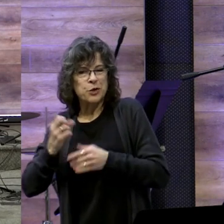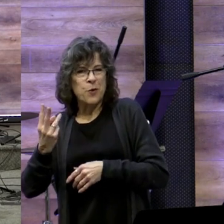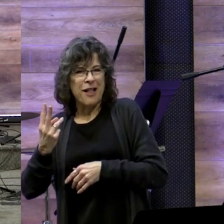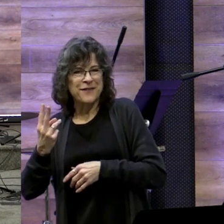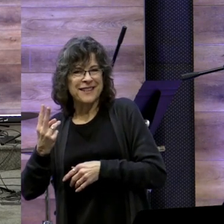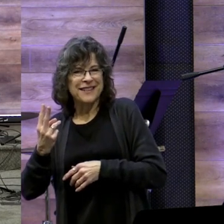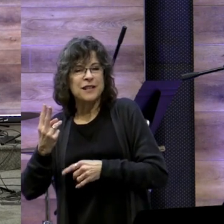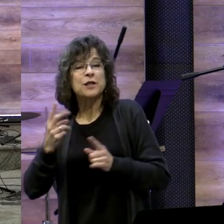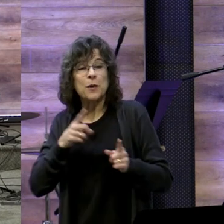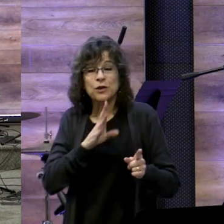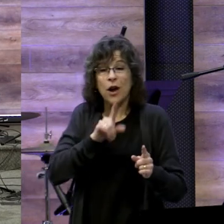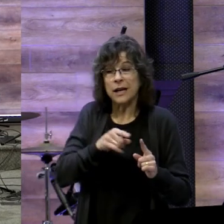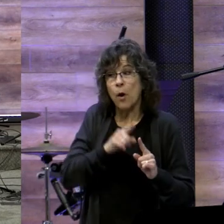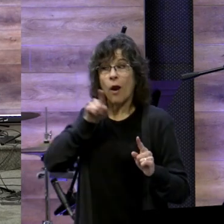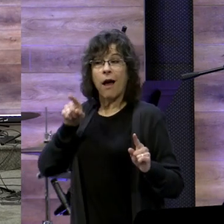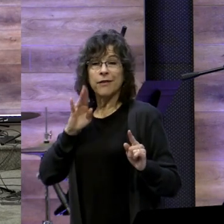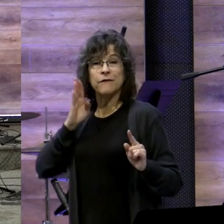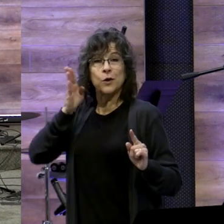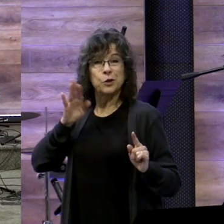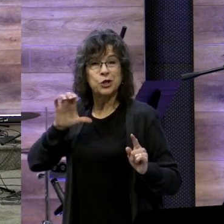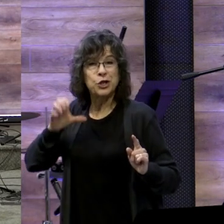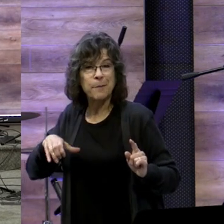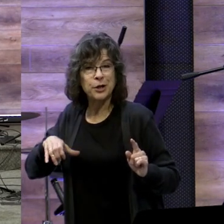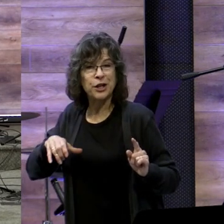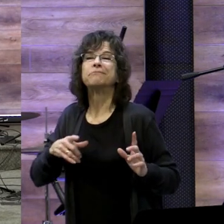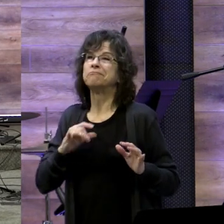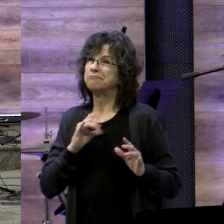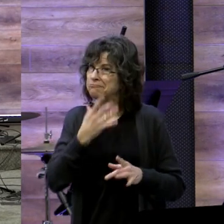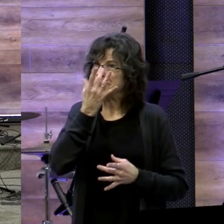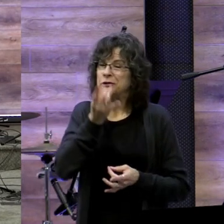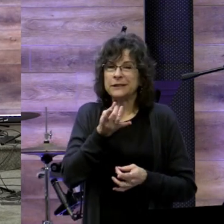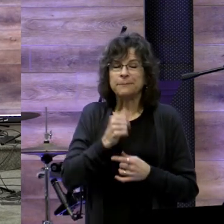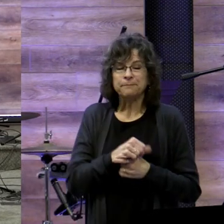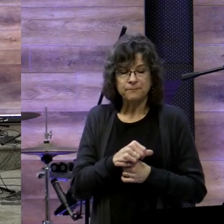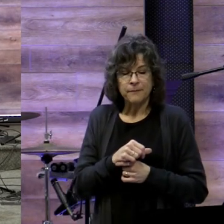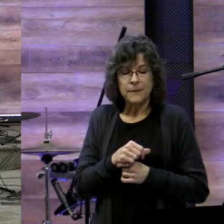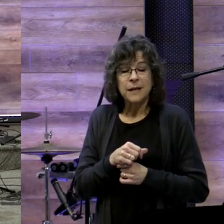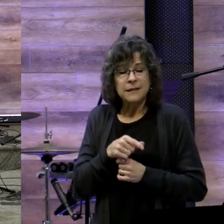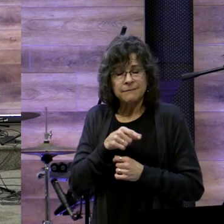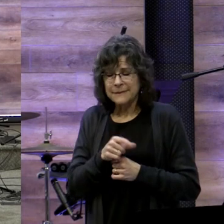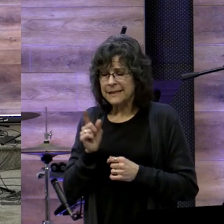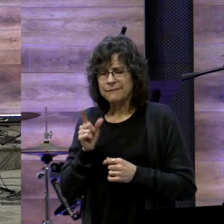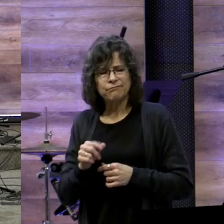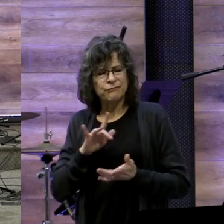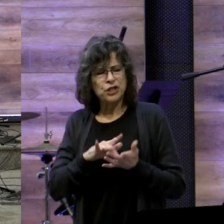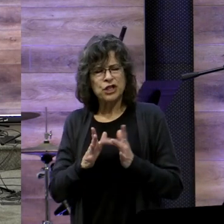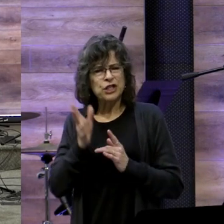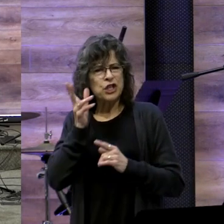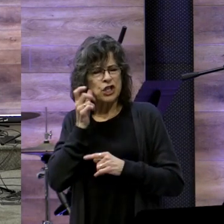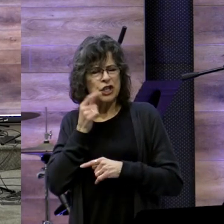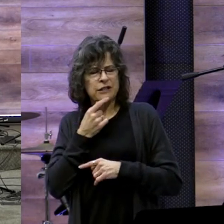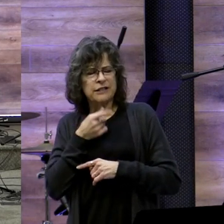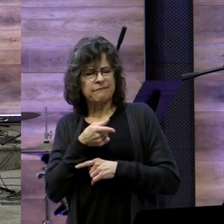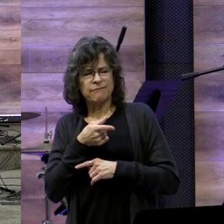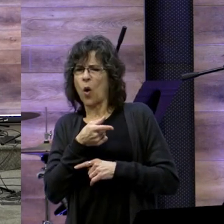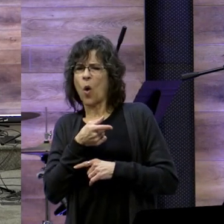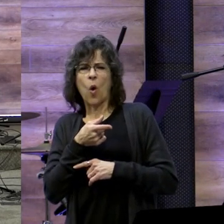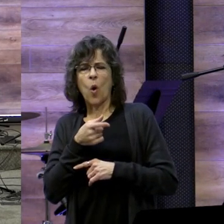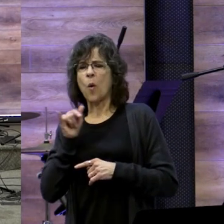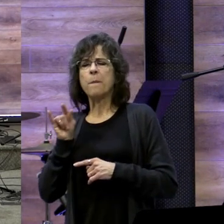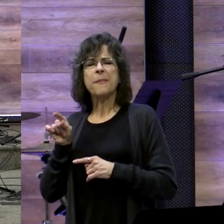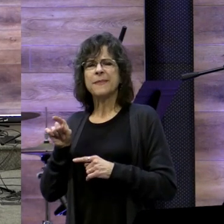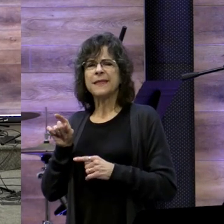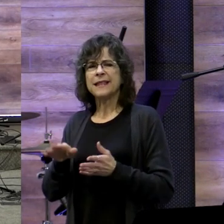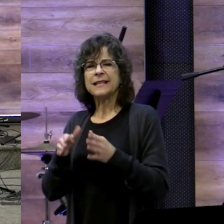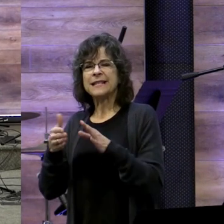Lord, he whom you love is ill. But when Jesus heard it, he said, this illness does not lead to death. It is for the glory of God, so